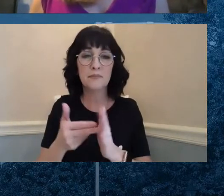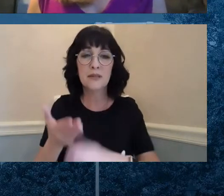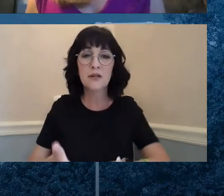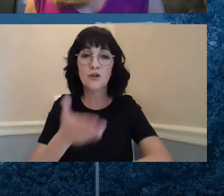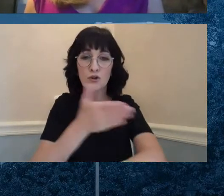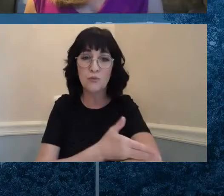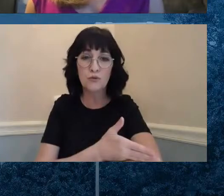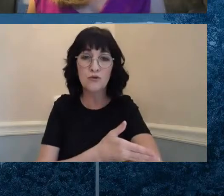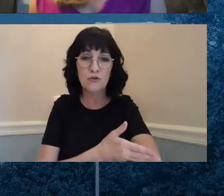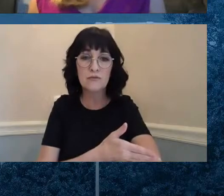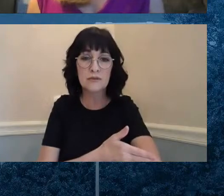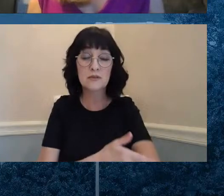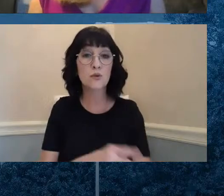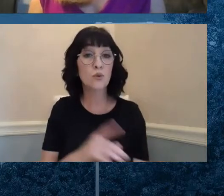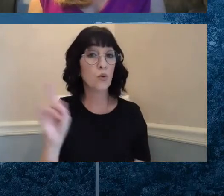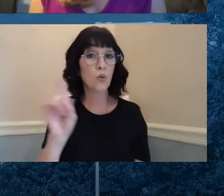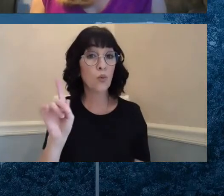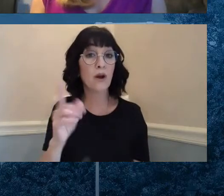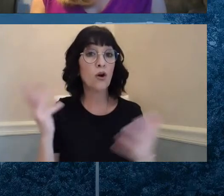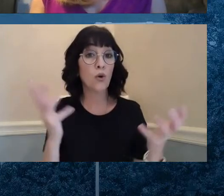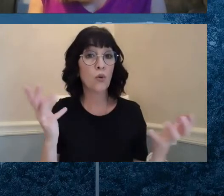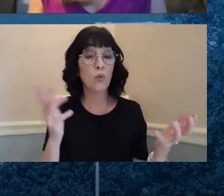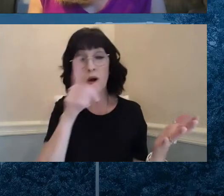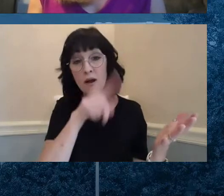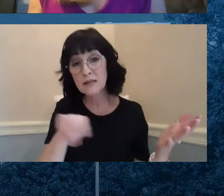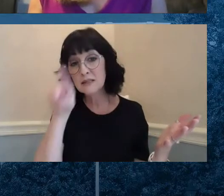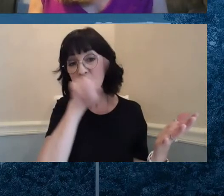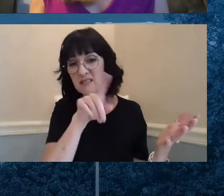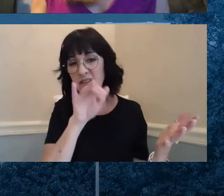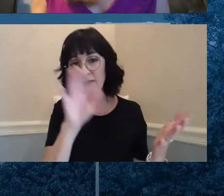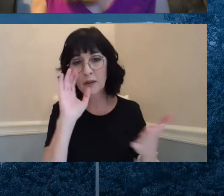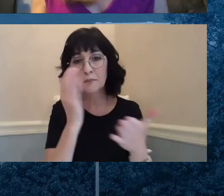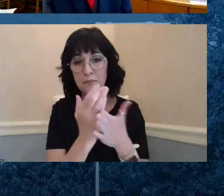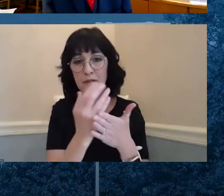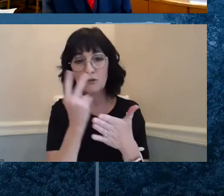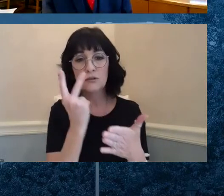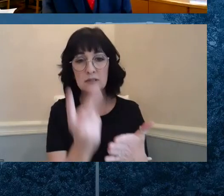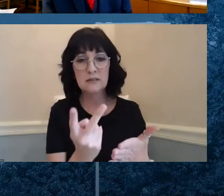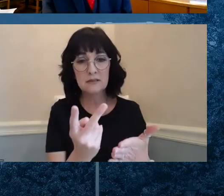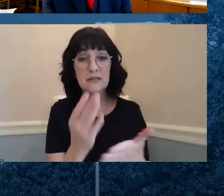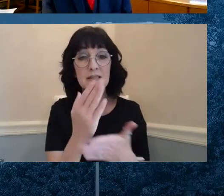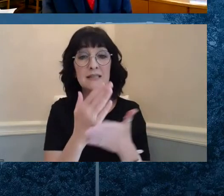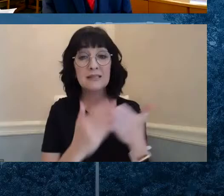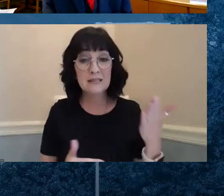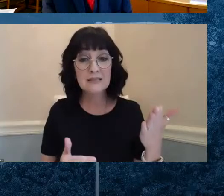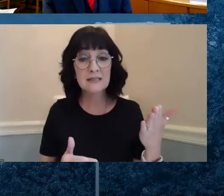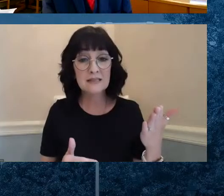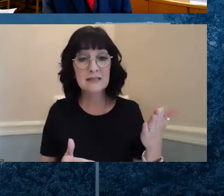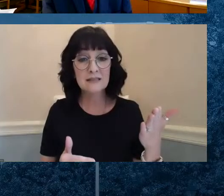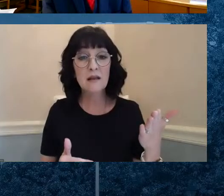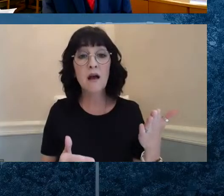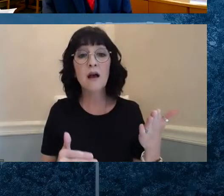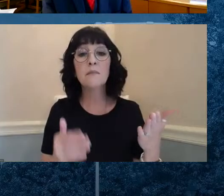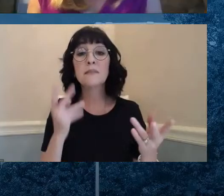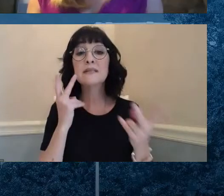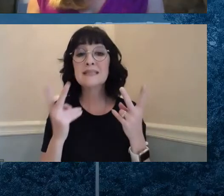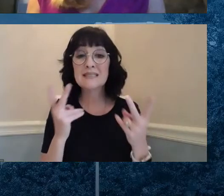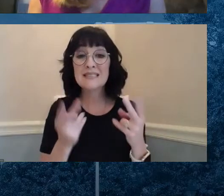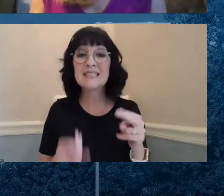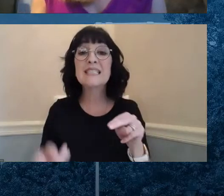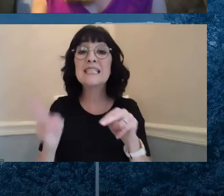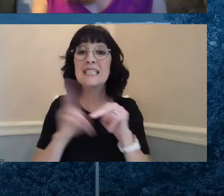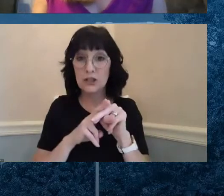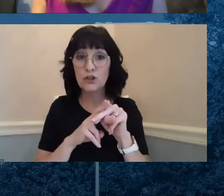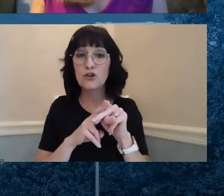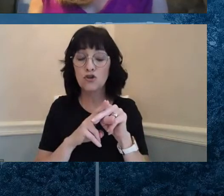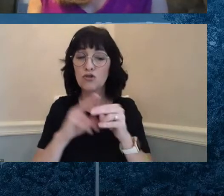rate has decreased. So again, good news. Now there are some zip codes that have had an increase in zip codes in case rates